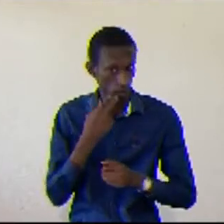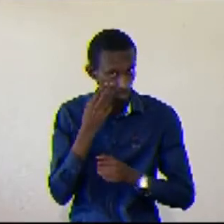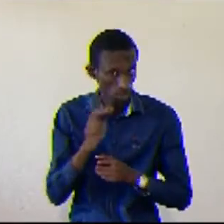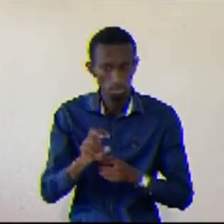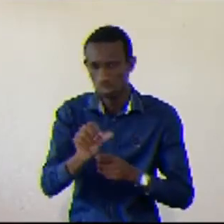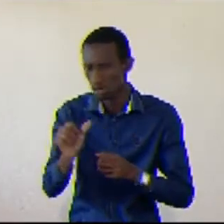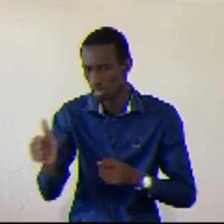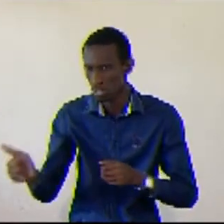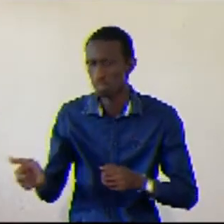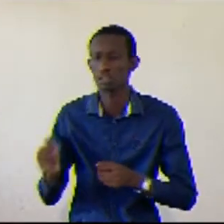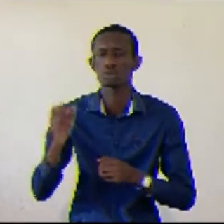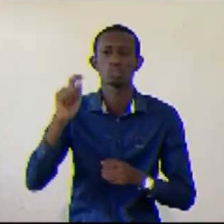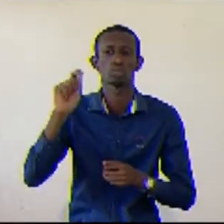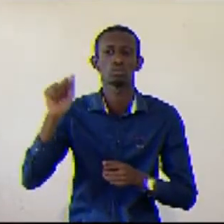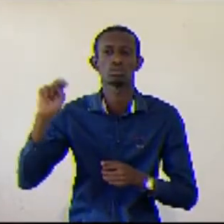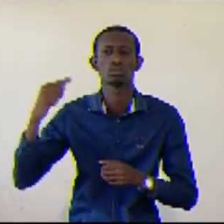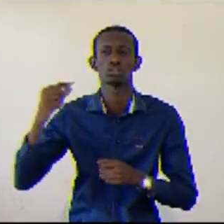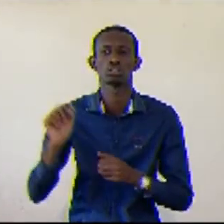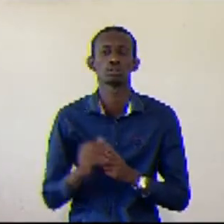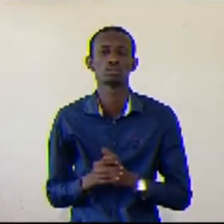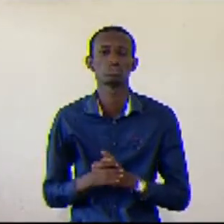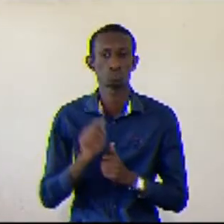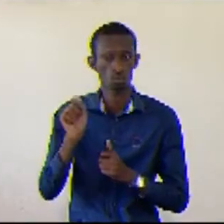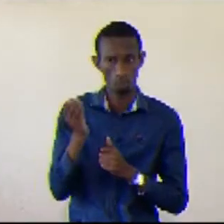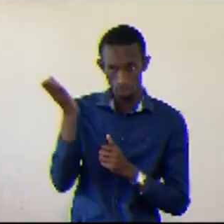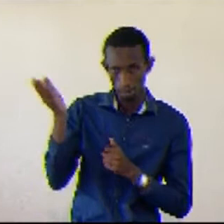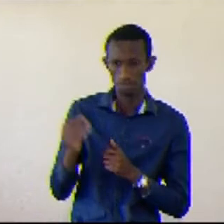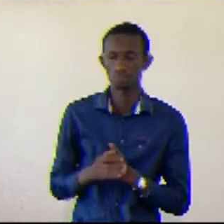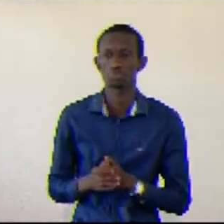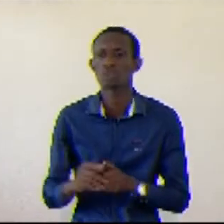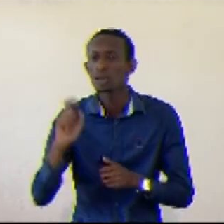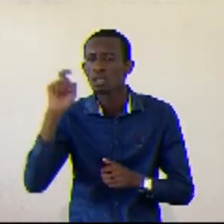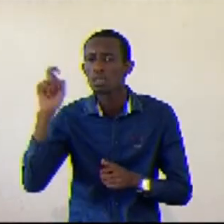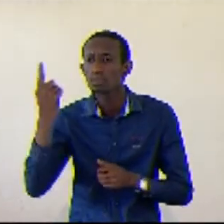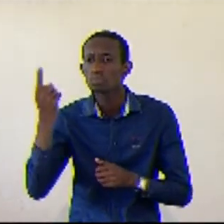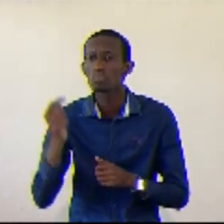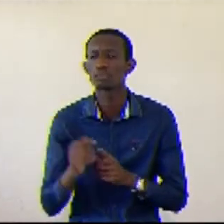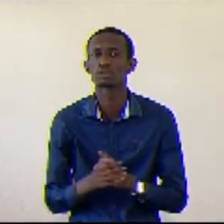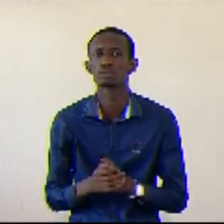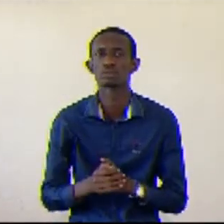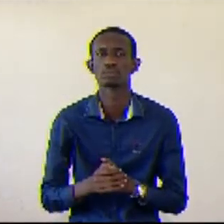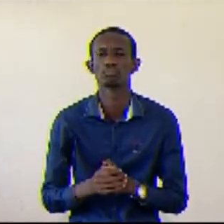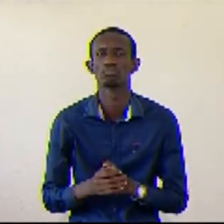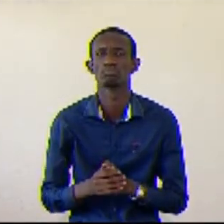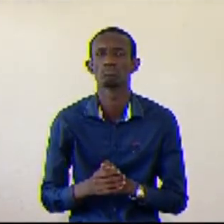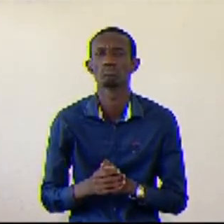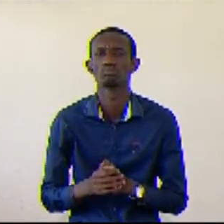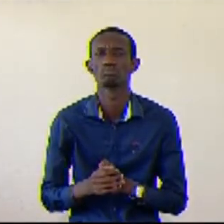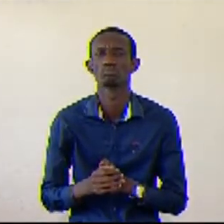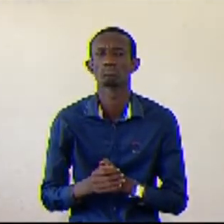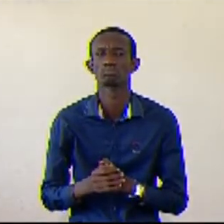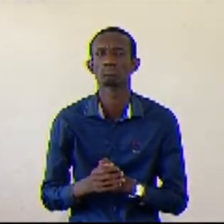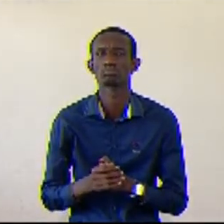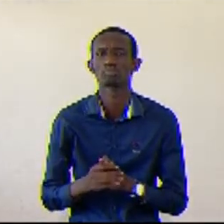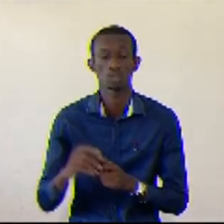tangent at this point. X2, and of course, f of